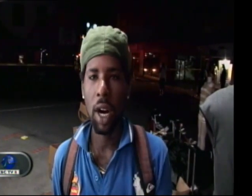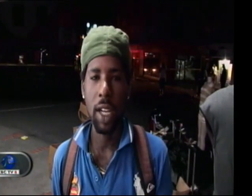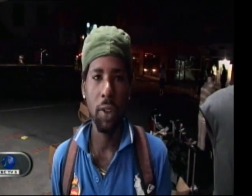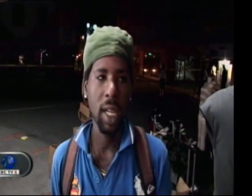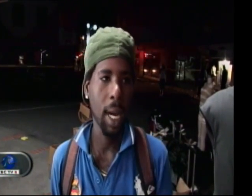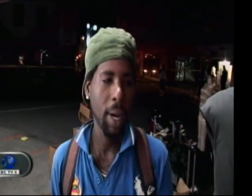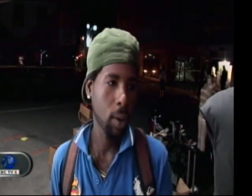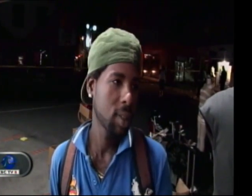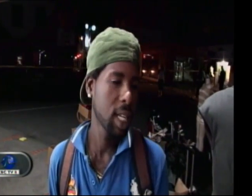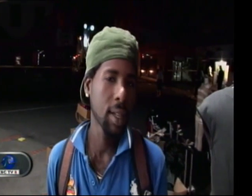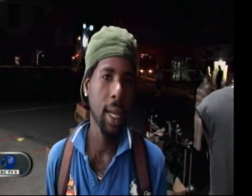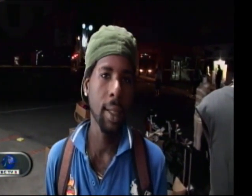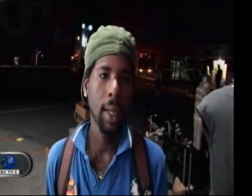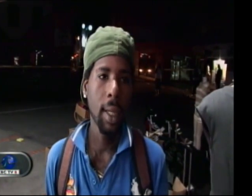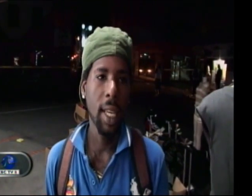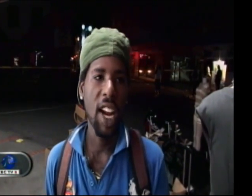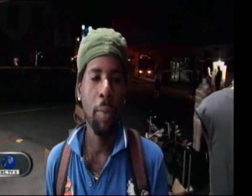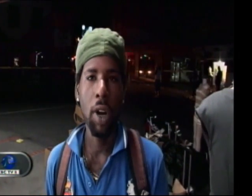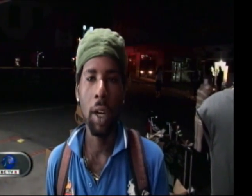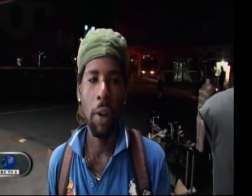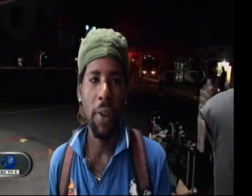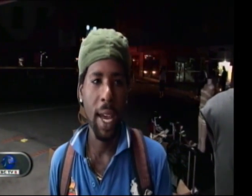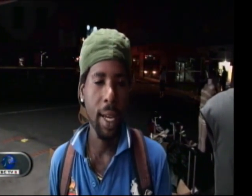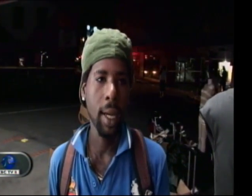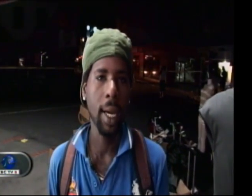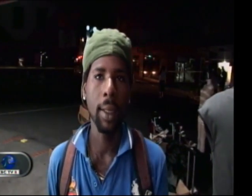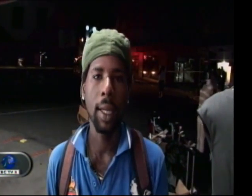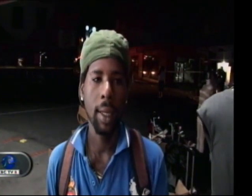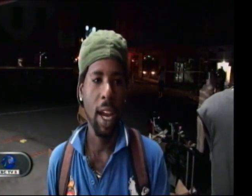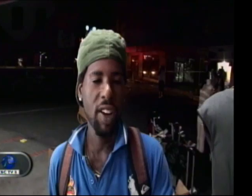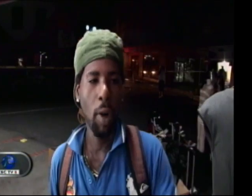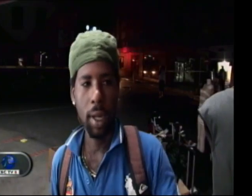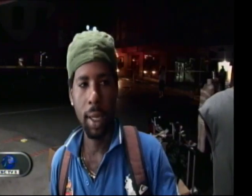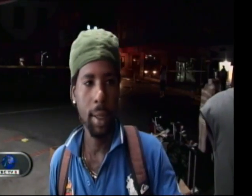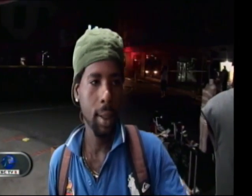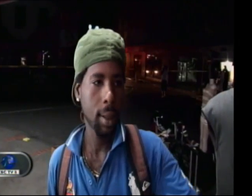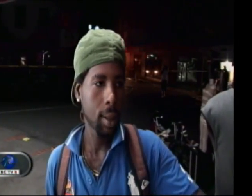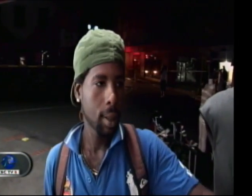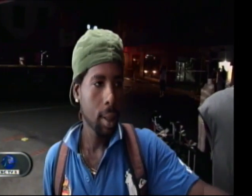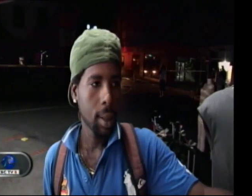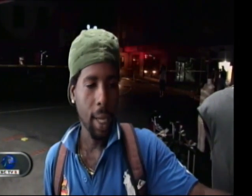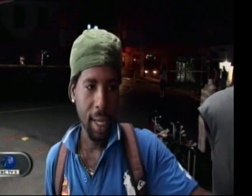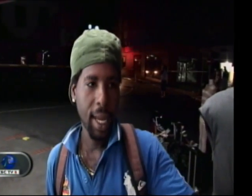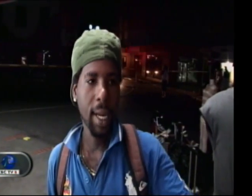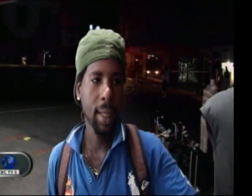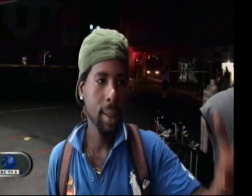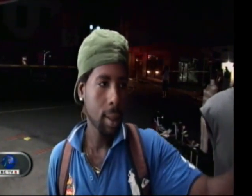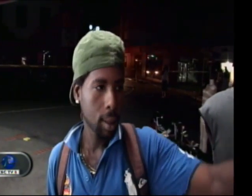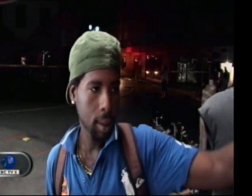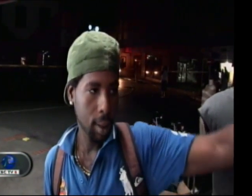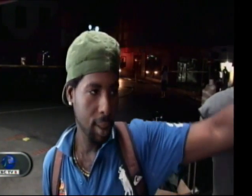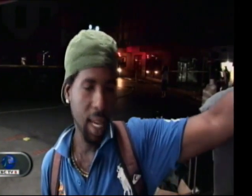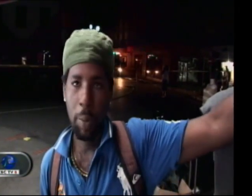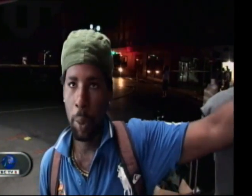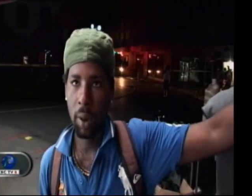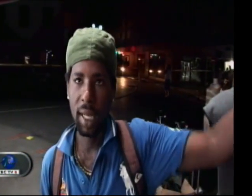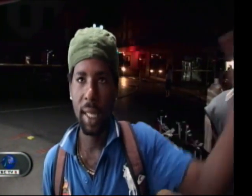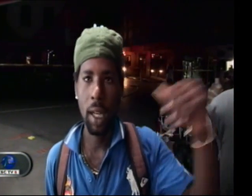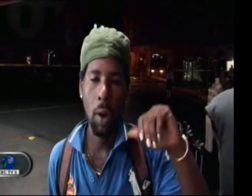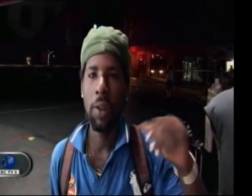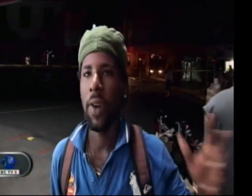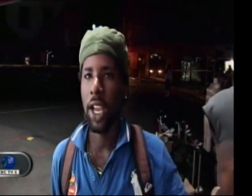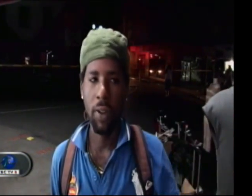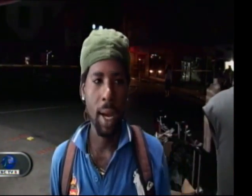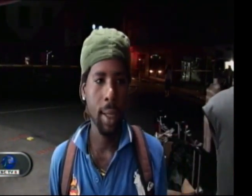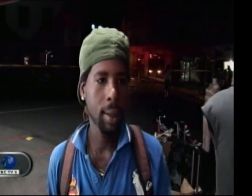fire burning, so he came back downstairs and tell everybody that got fed there, and everybody like get together and see other people outside and tell